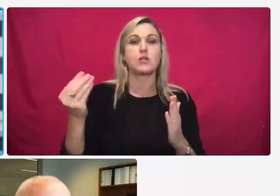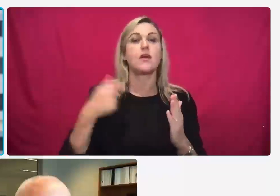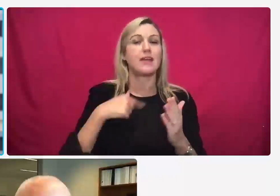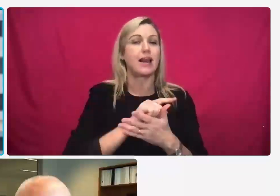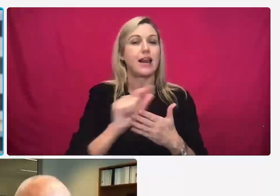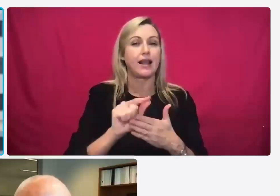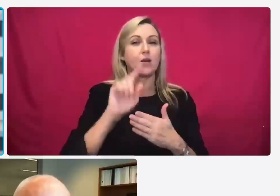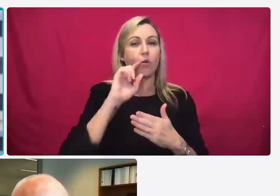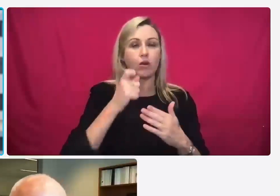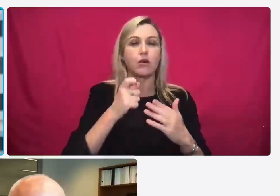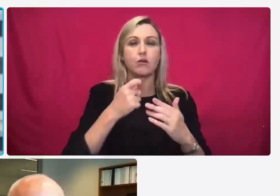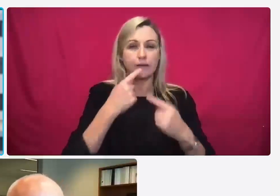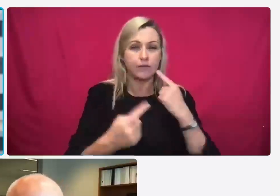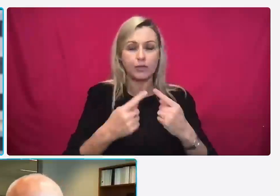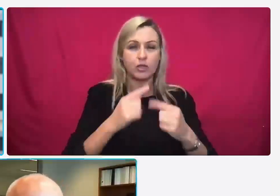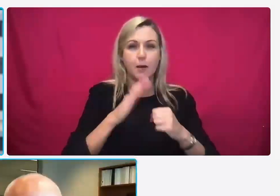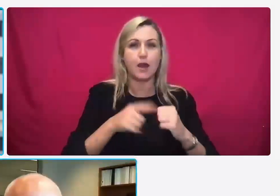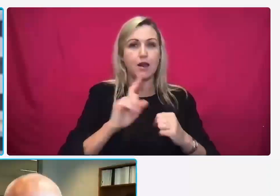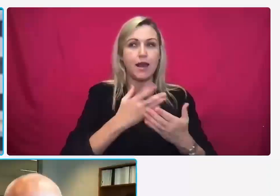collected.